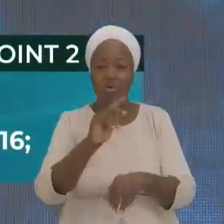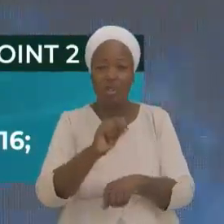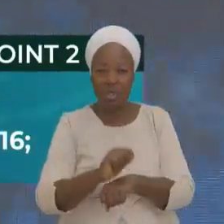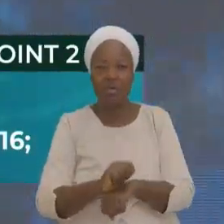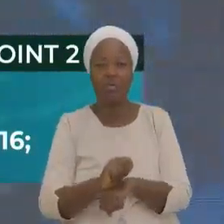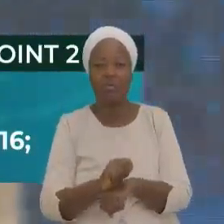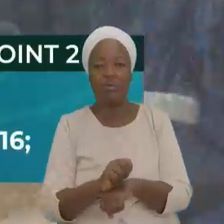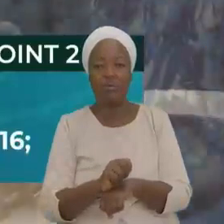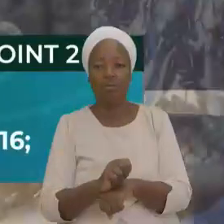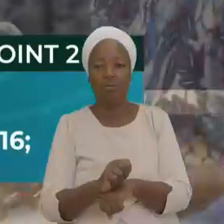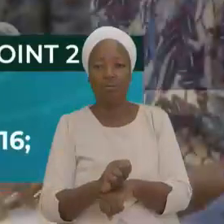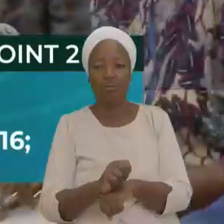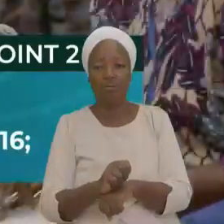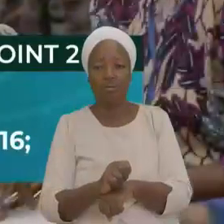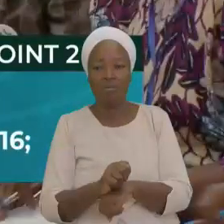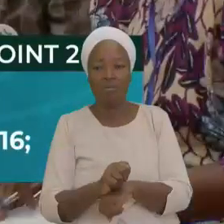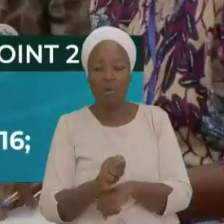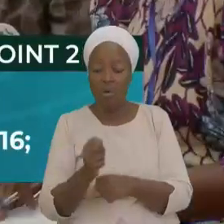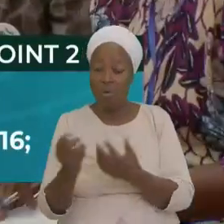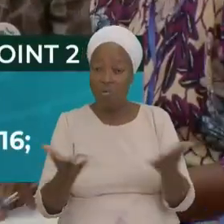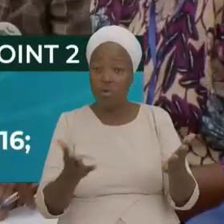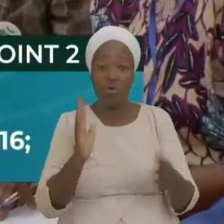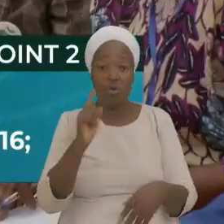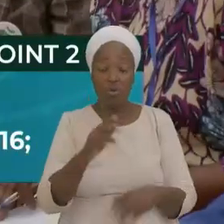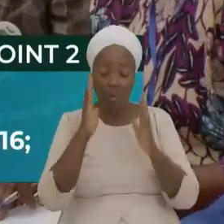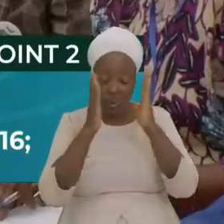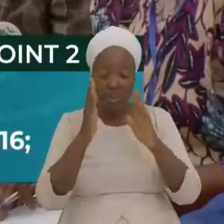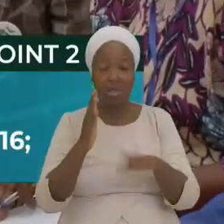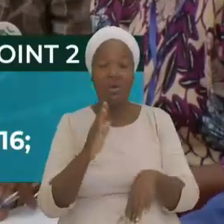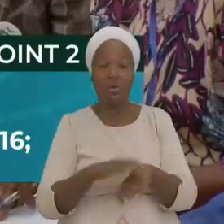What temple should you concentrate on cleansing?